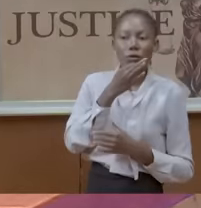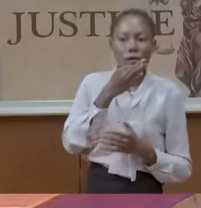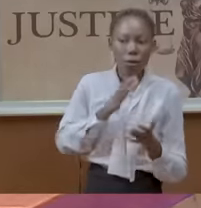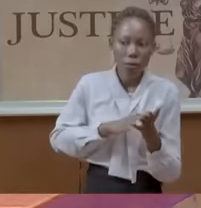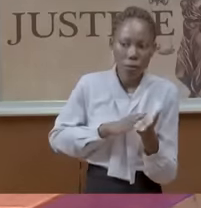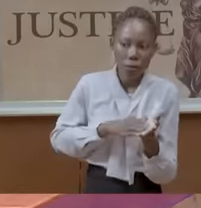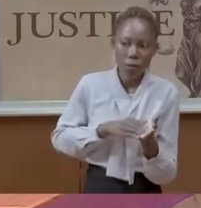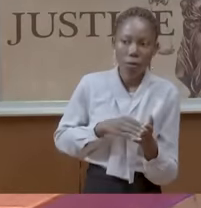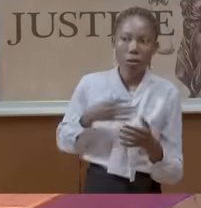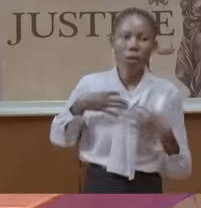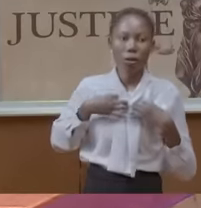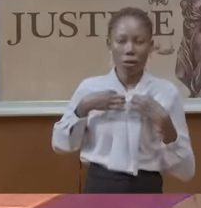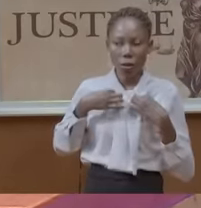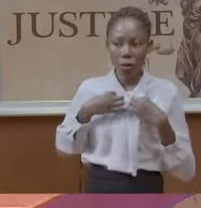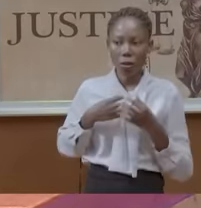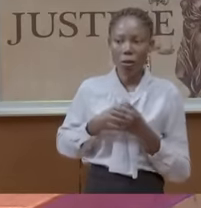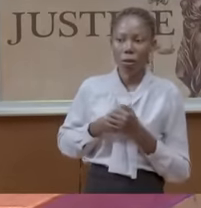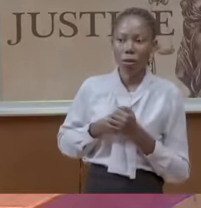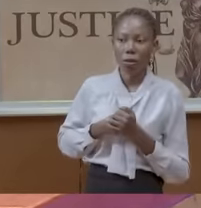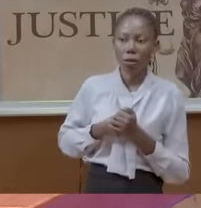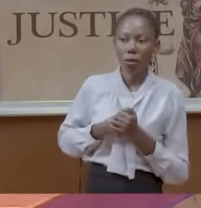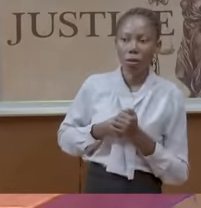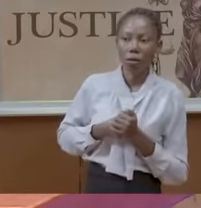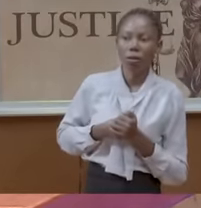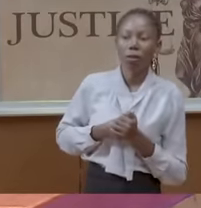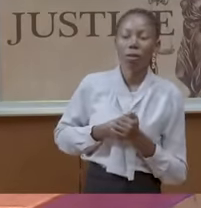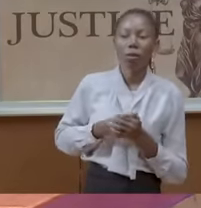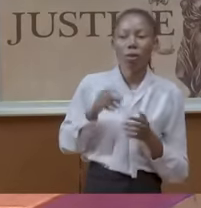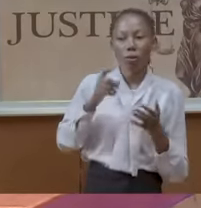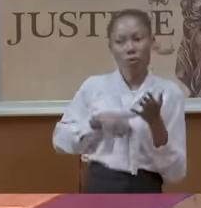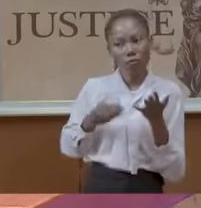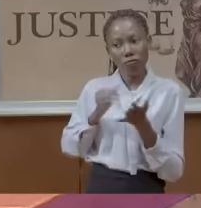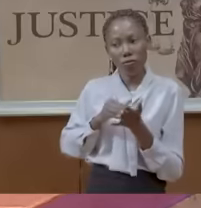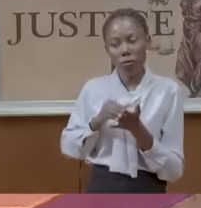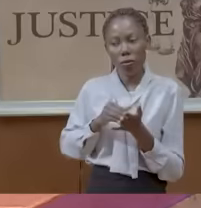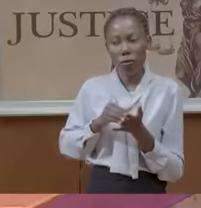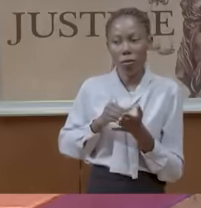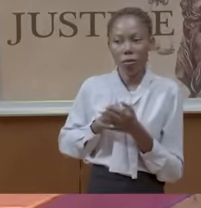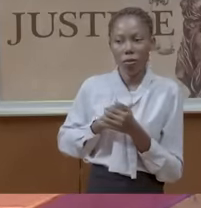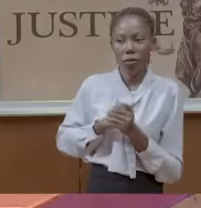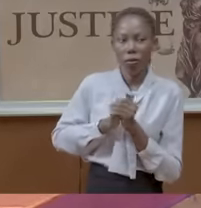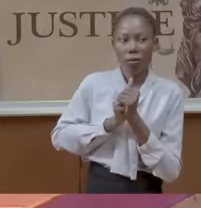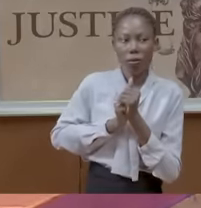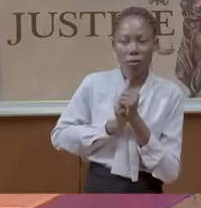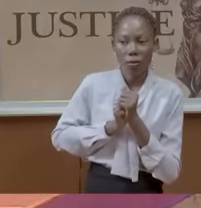feeding, okay, they are clothing, though he claimed he didn't have the capacity. What else? I don't know.